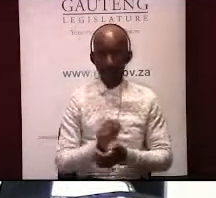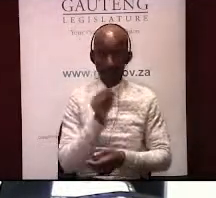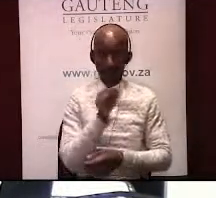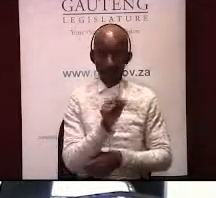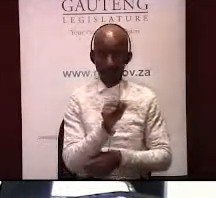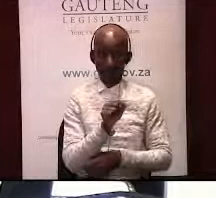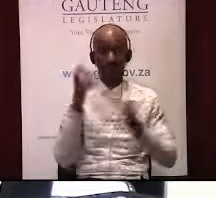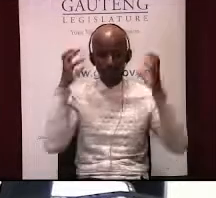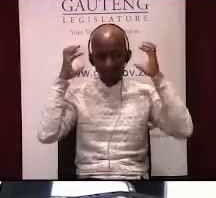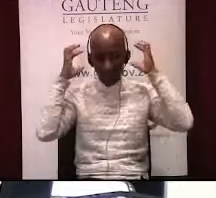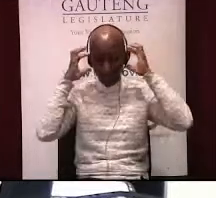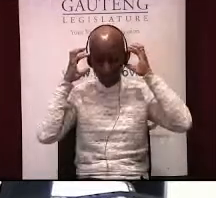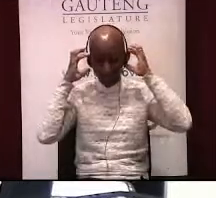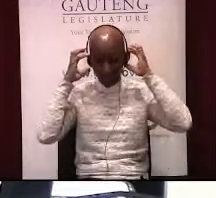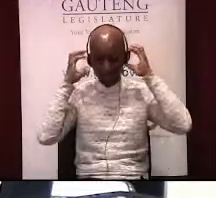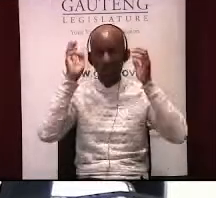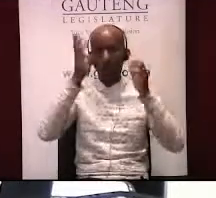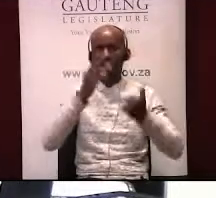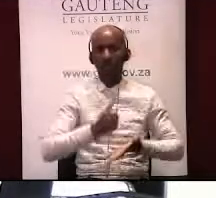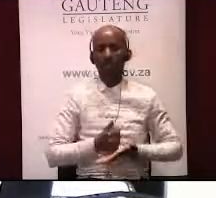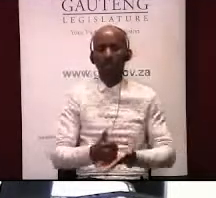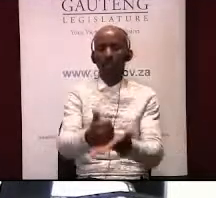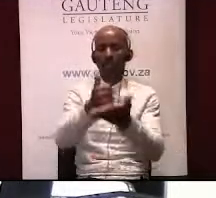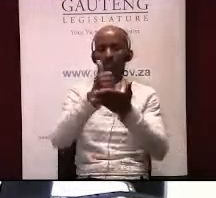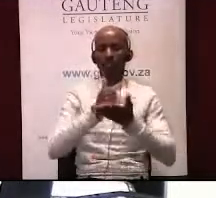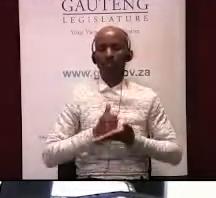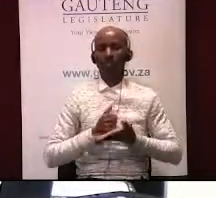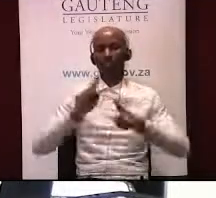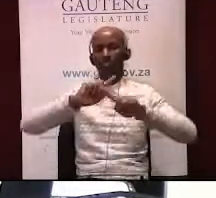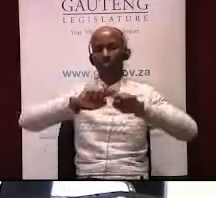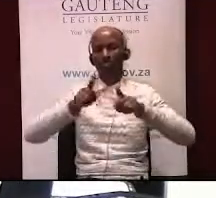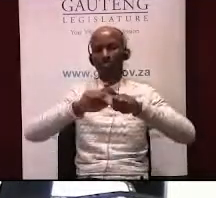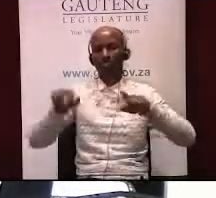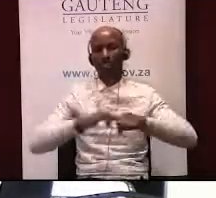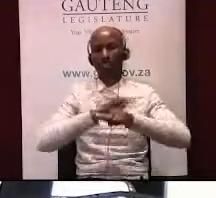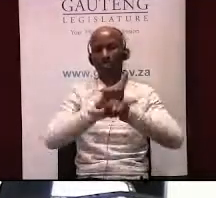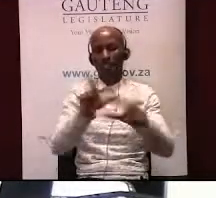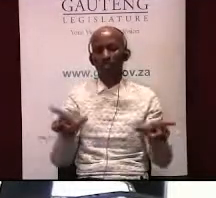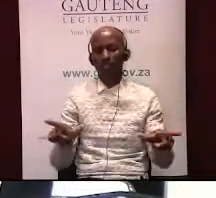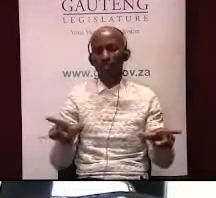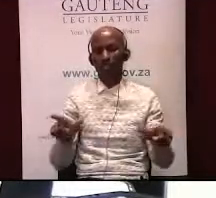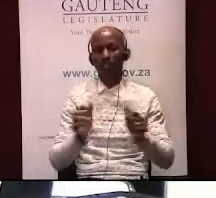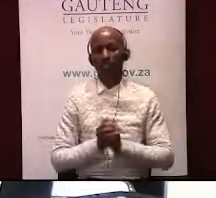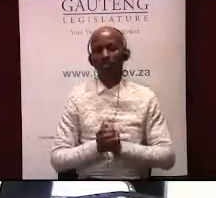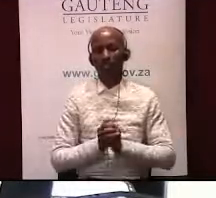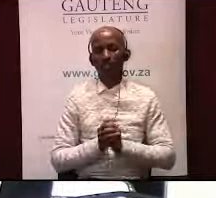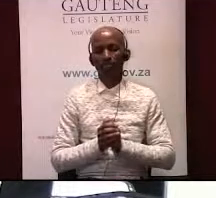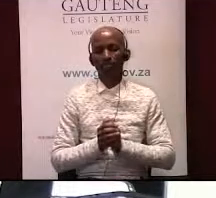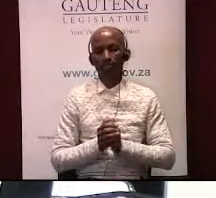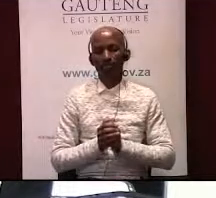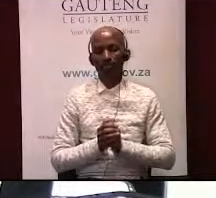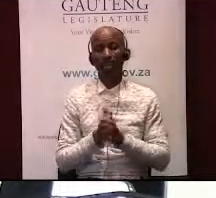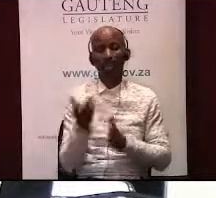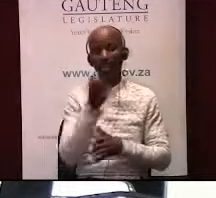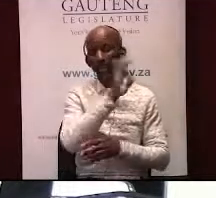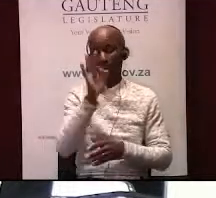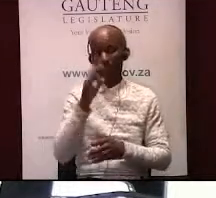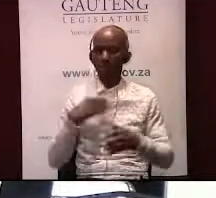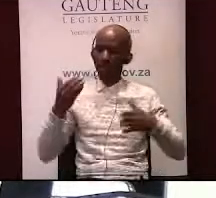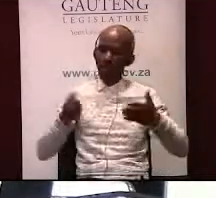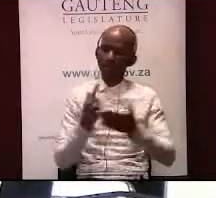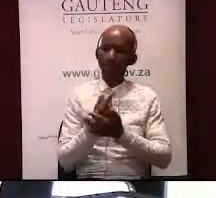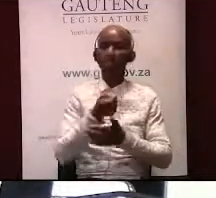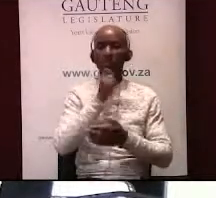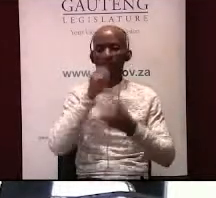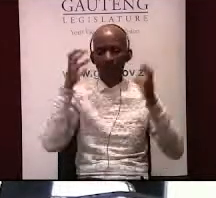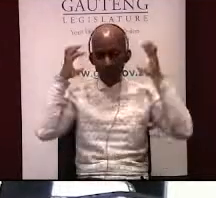are gadgets that will assist us with the various channels, the language channels. And if you happen to use